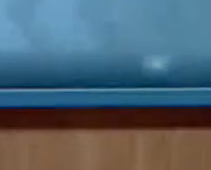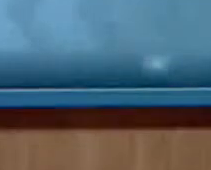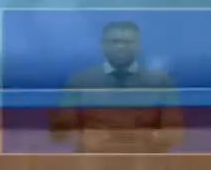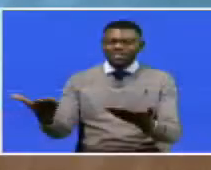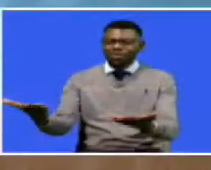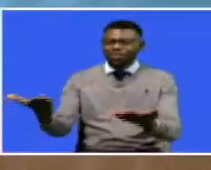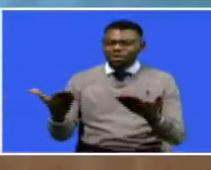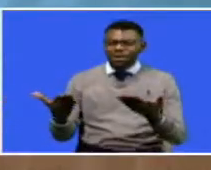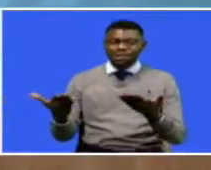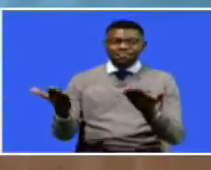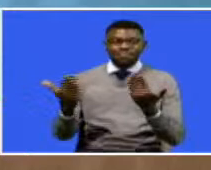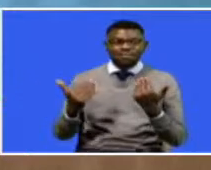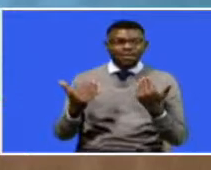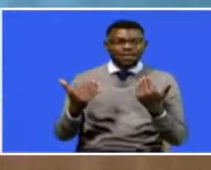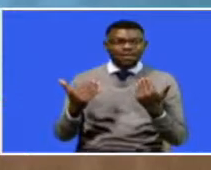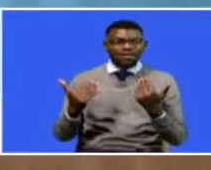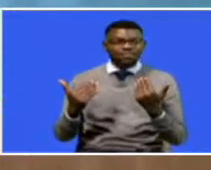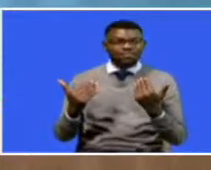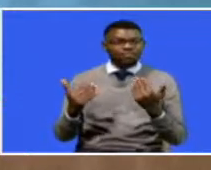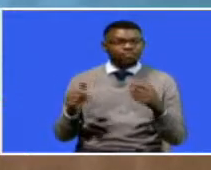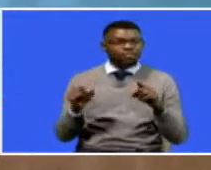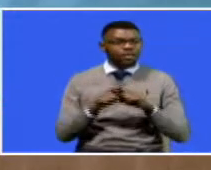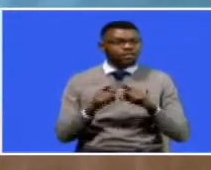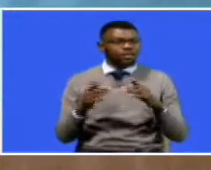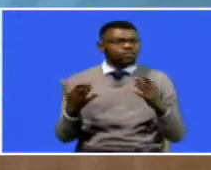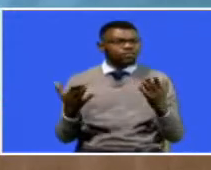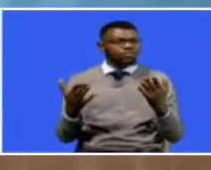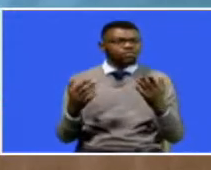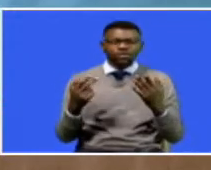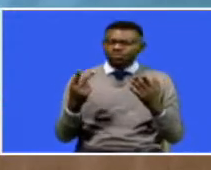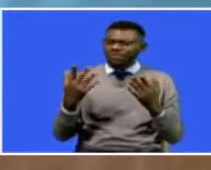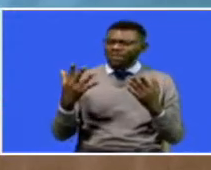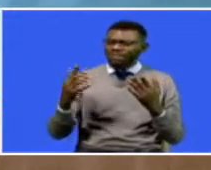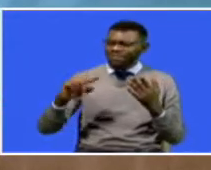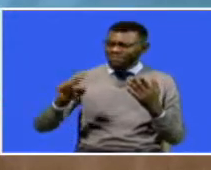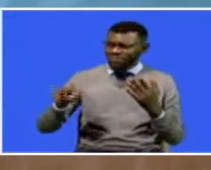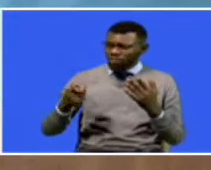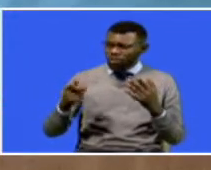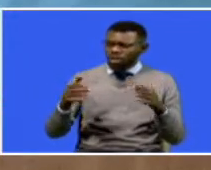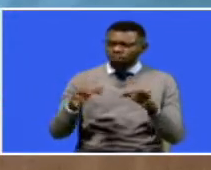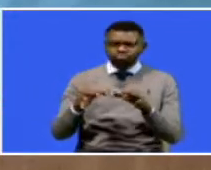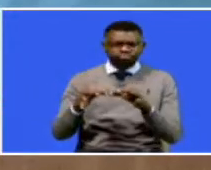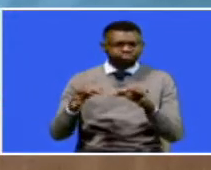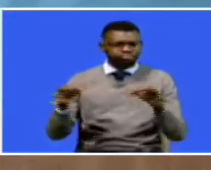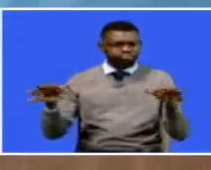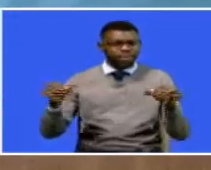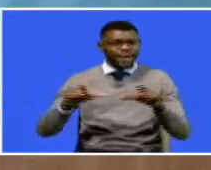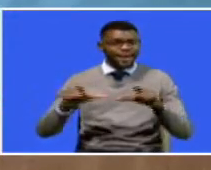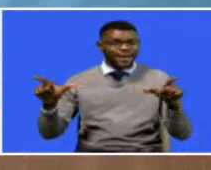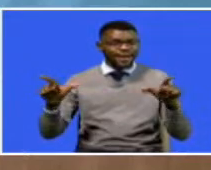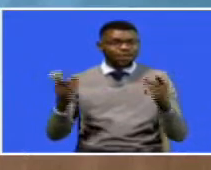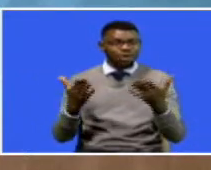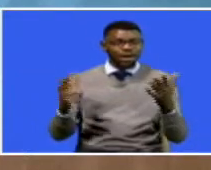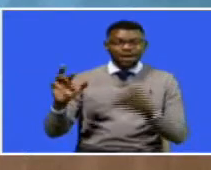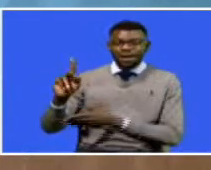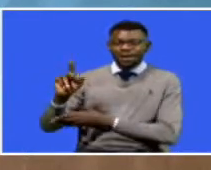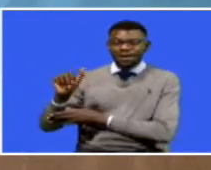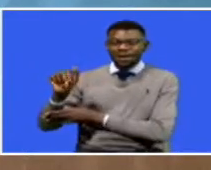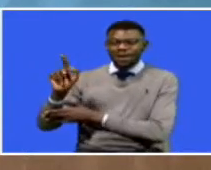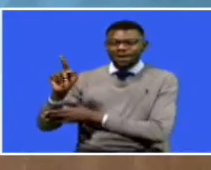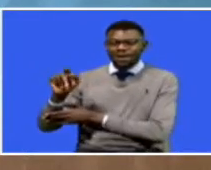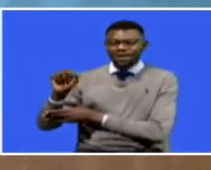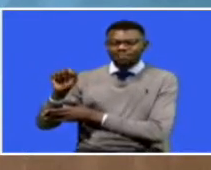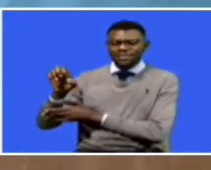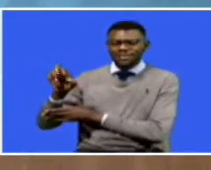Welcome back. Now, landowners settled in the disputed 25,000 farm situated in Kapseret in Uasin